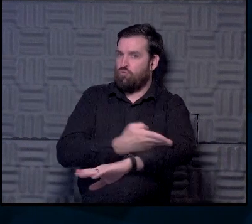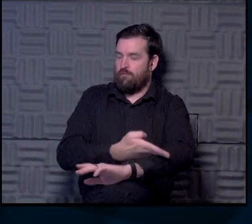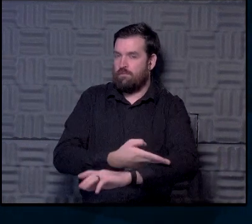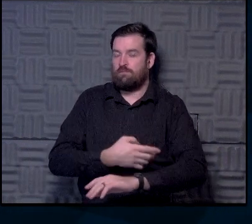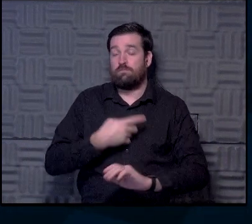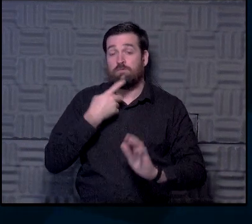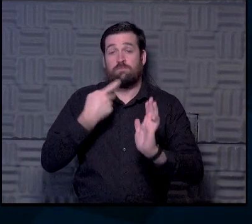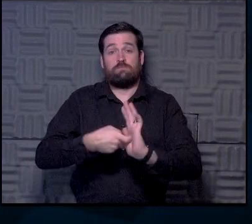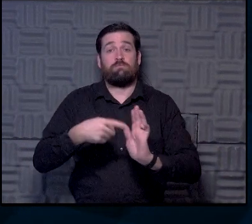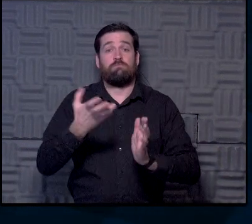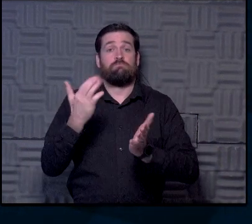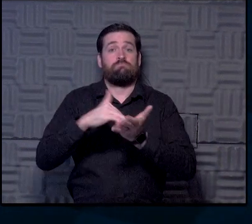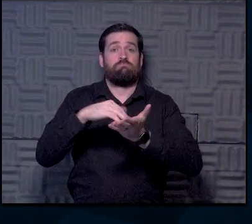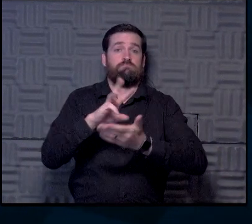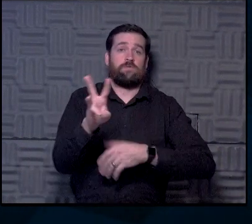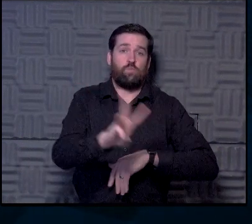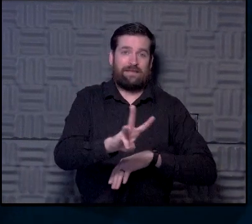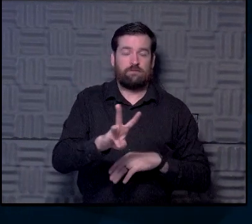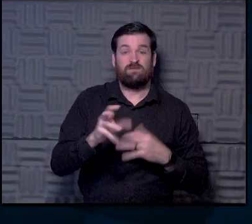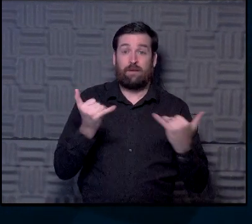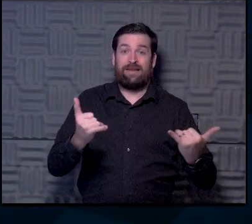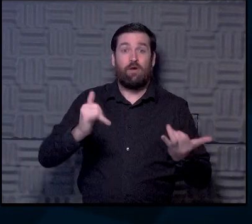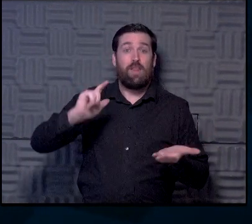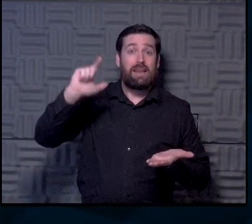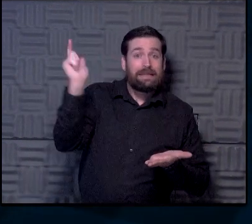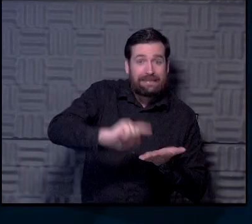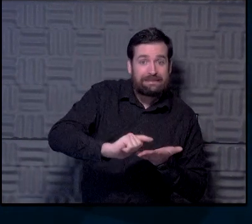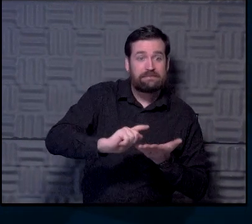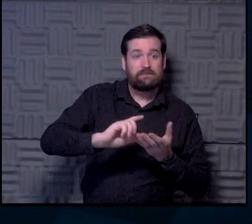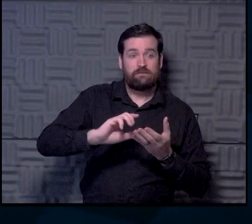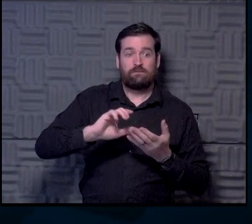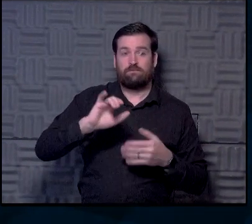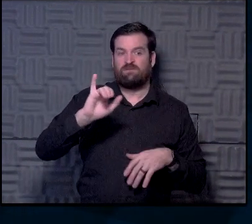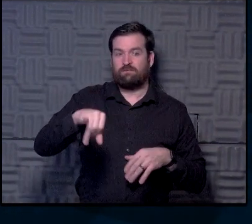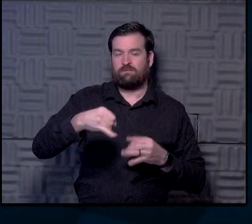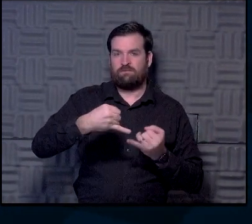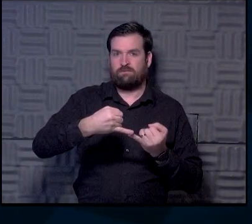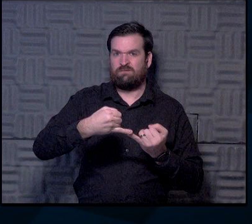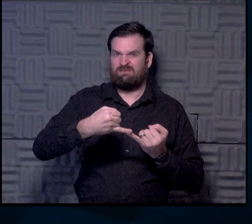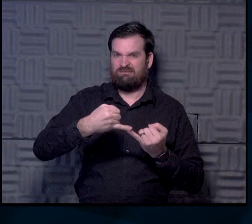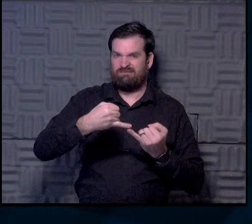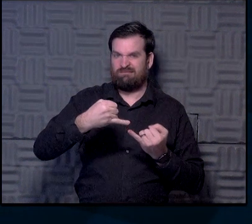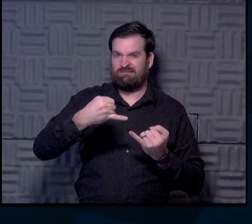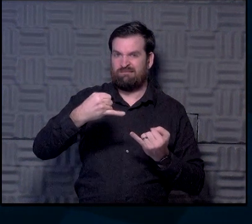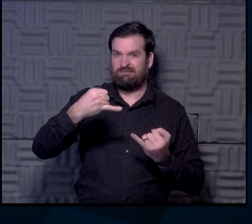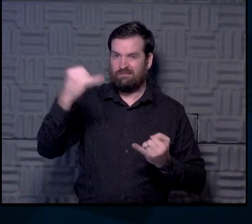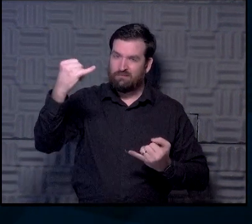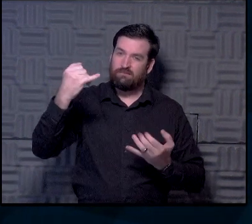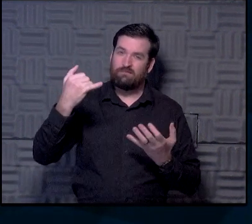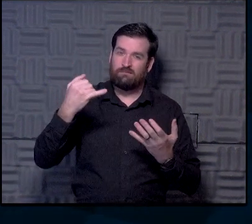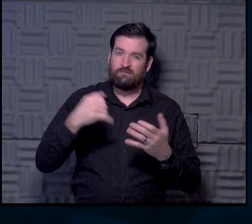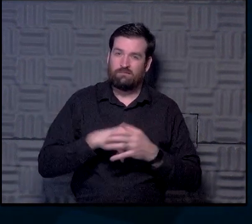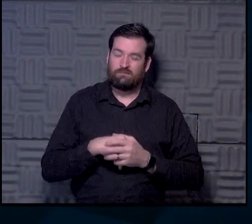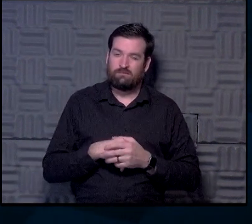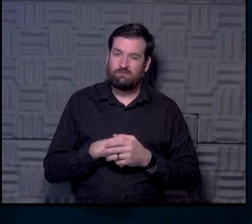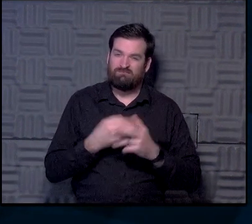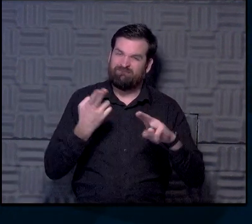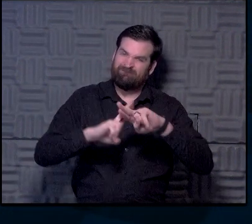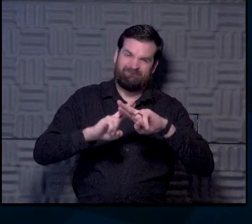in the Midwest right now, which is the lowest per capita number, the line is increasing. The slope of that line is actually increasing pretty